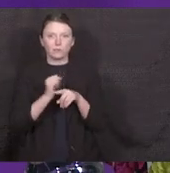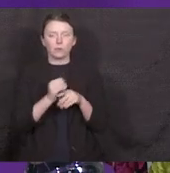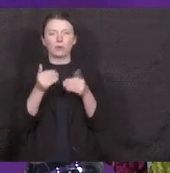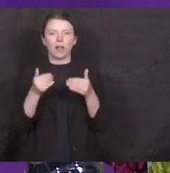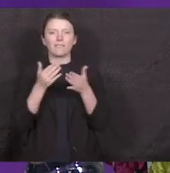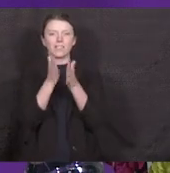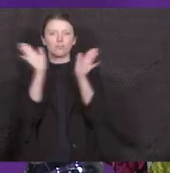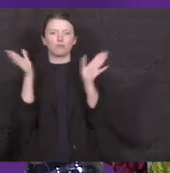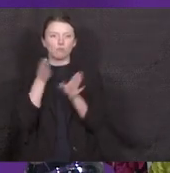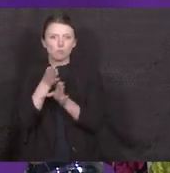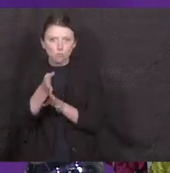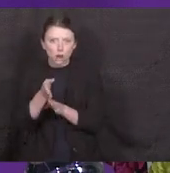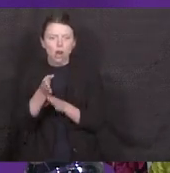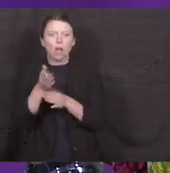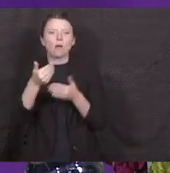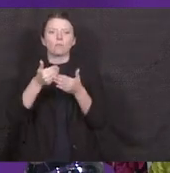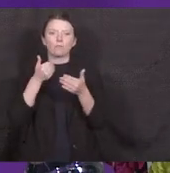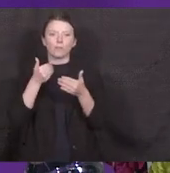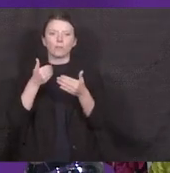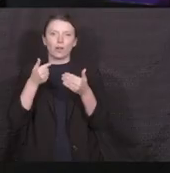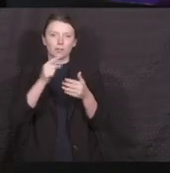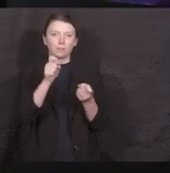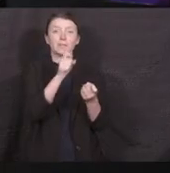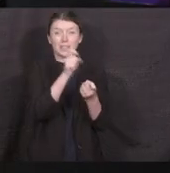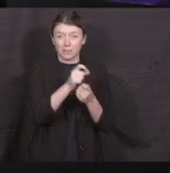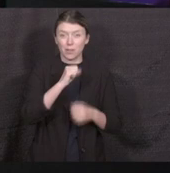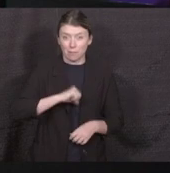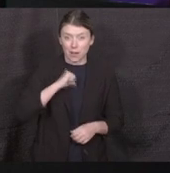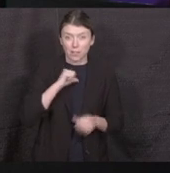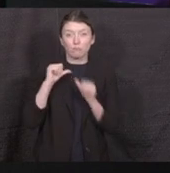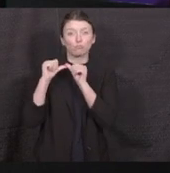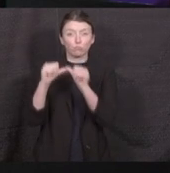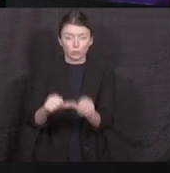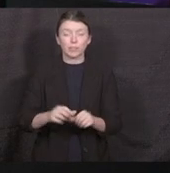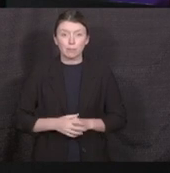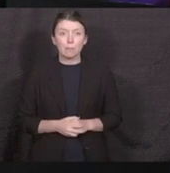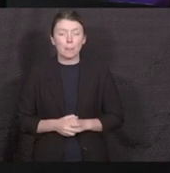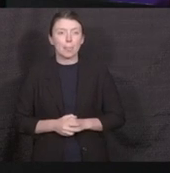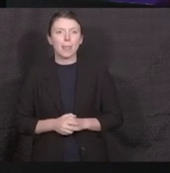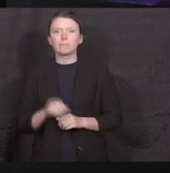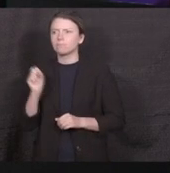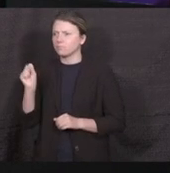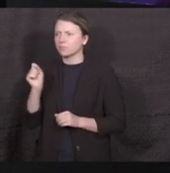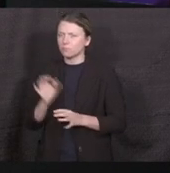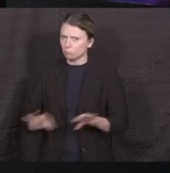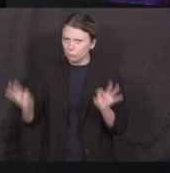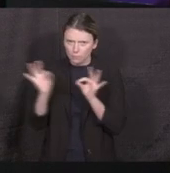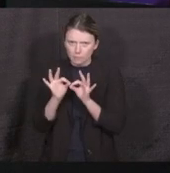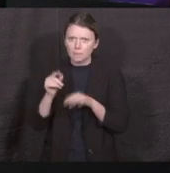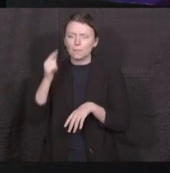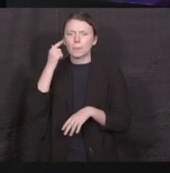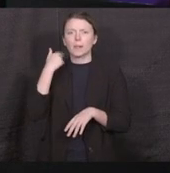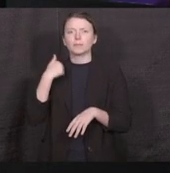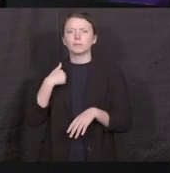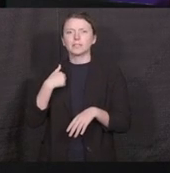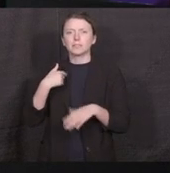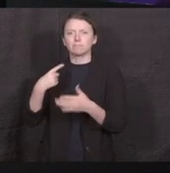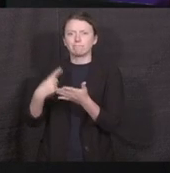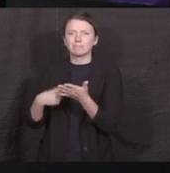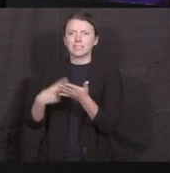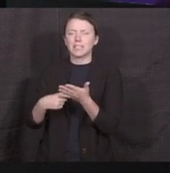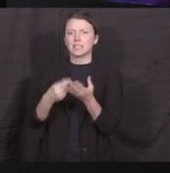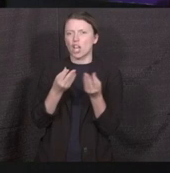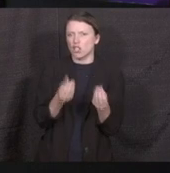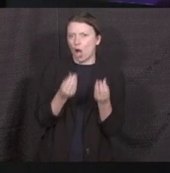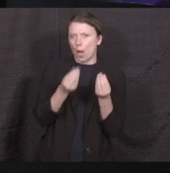before they actually are able to tackle their passion long-term. I think that's so important. I mean, we talk about, I've heard talking about soft skills,